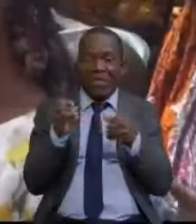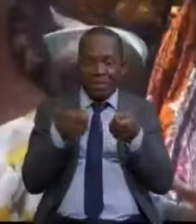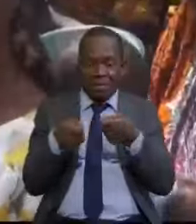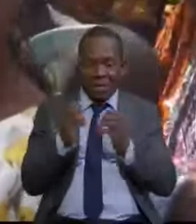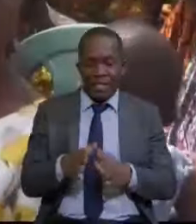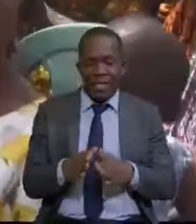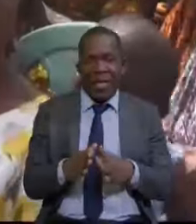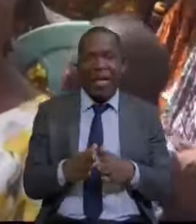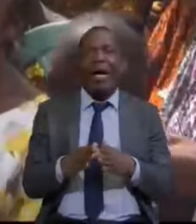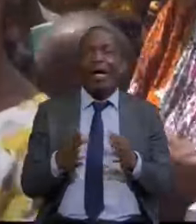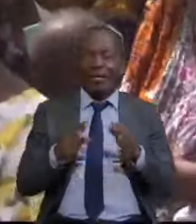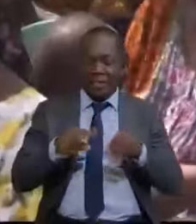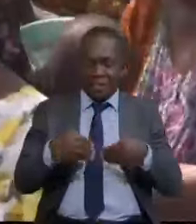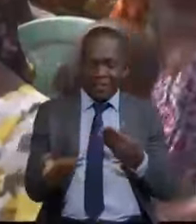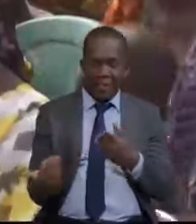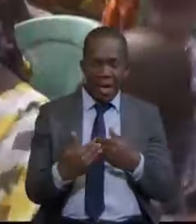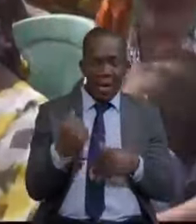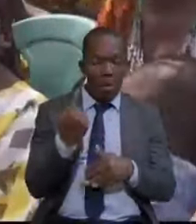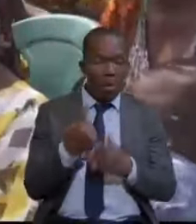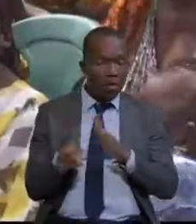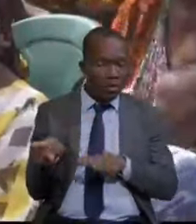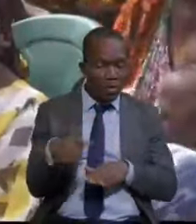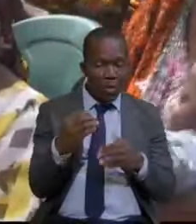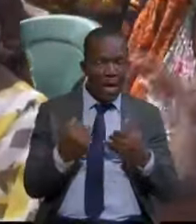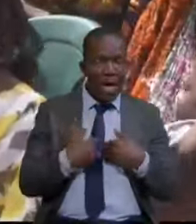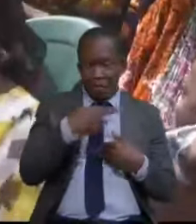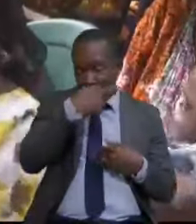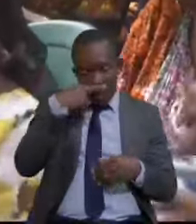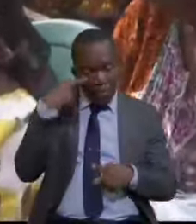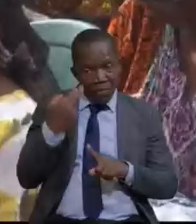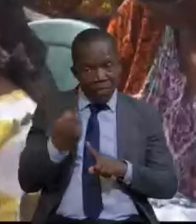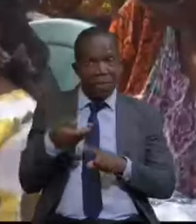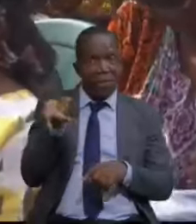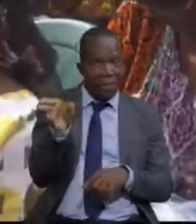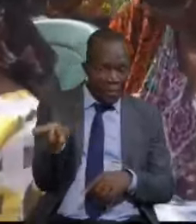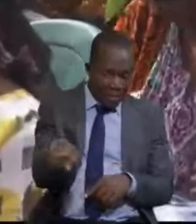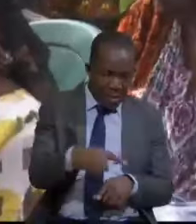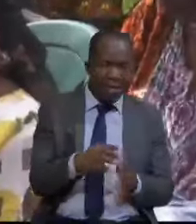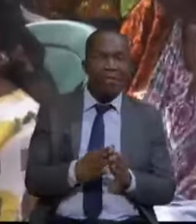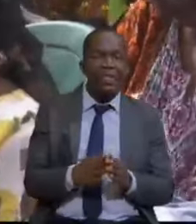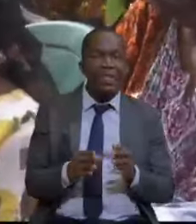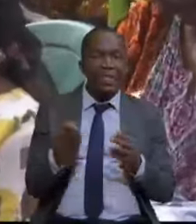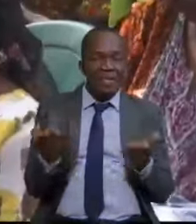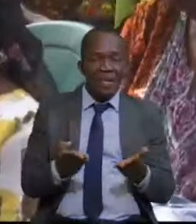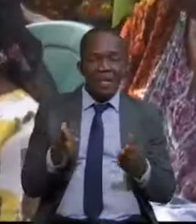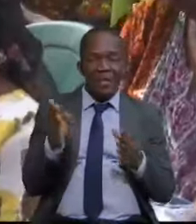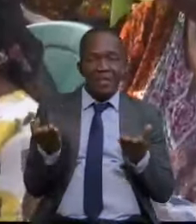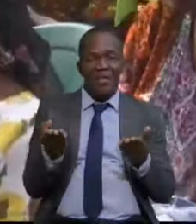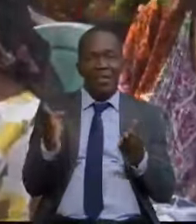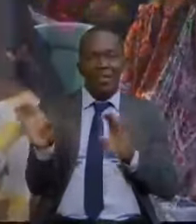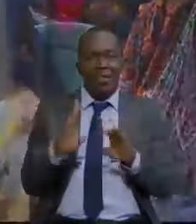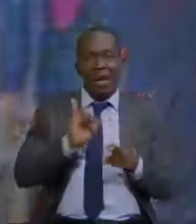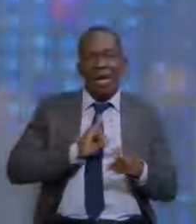have stolen. Herein do I exercise myself, to have always a